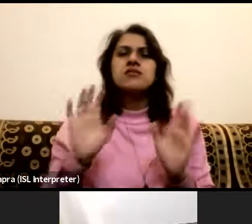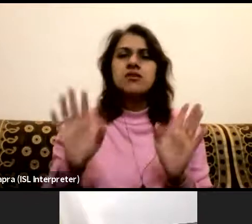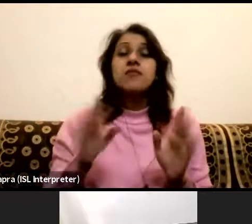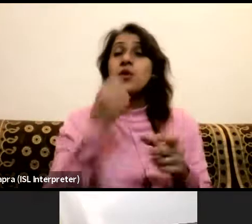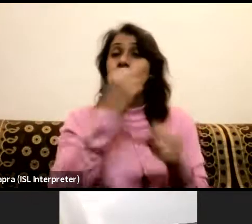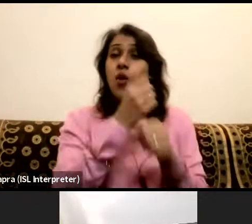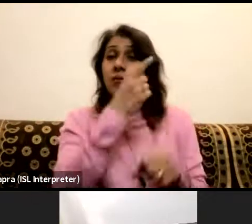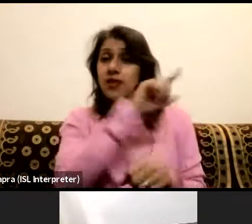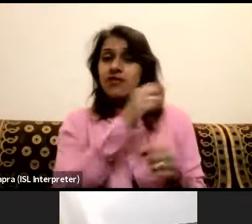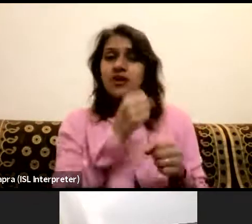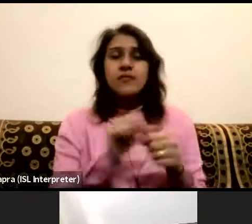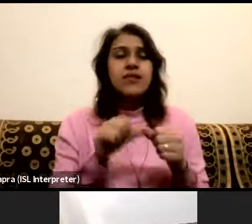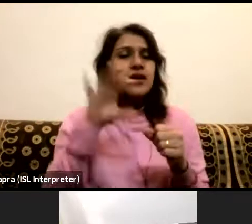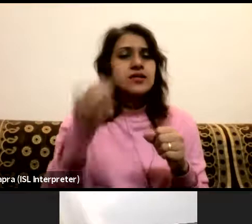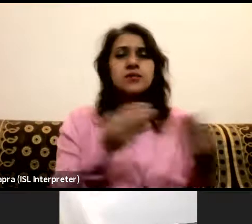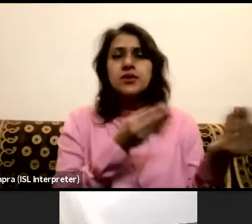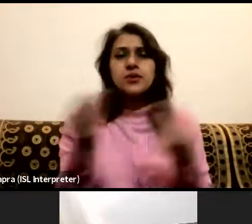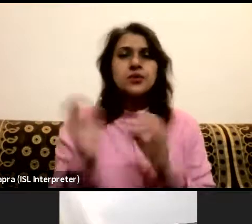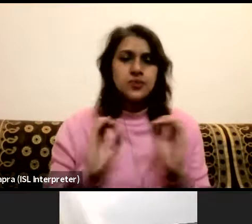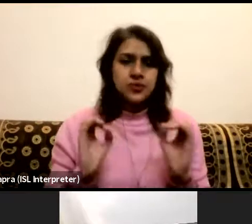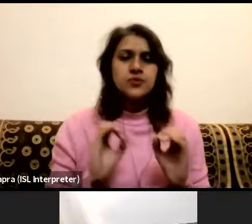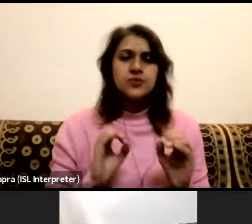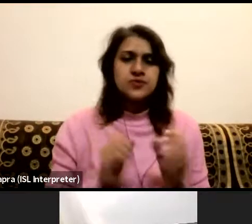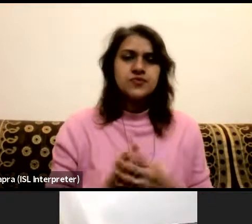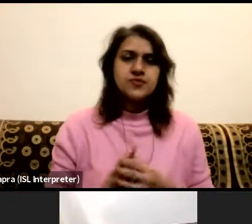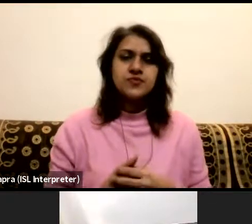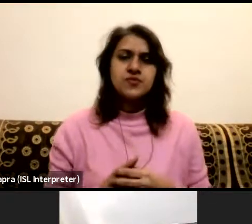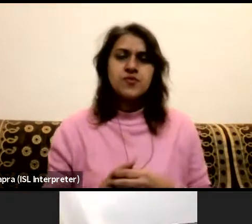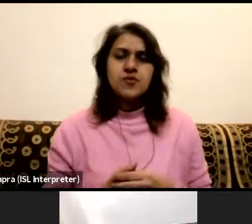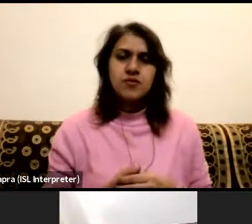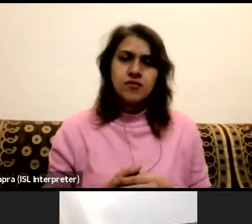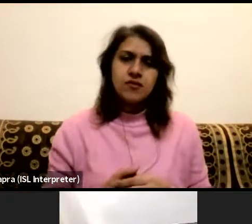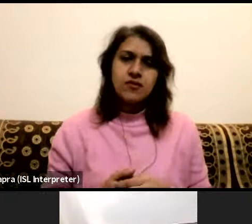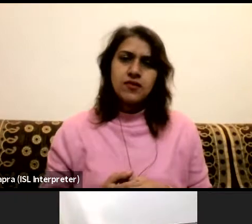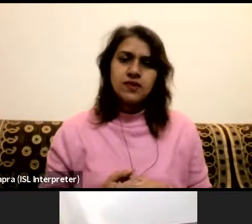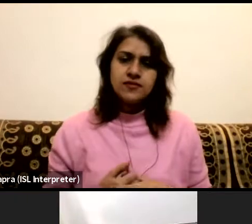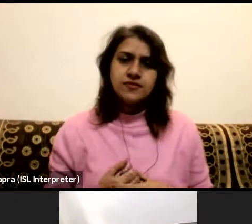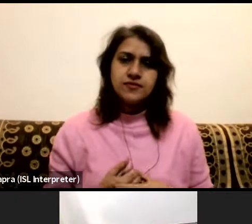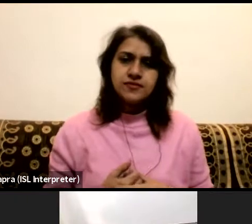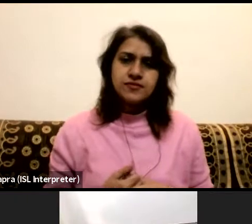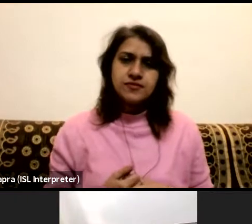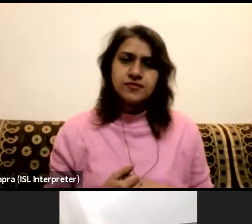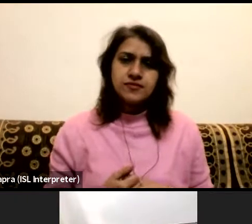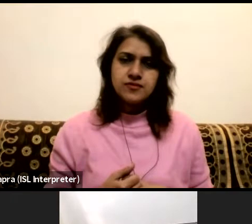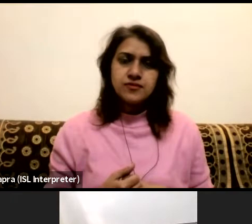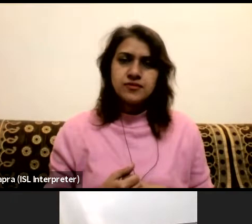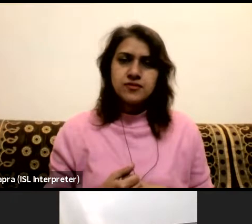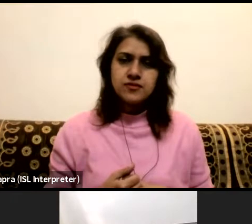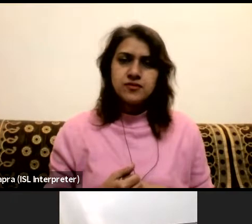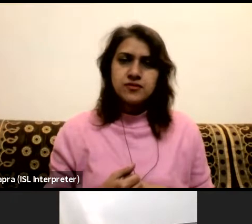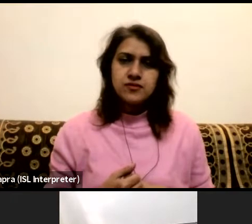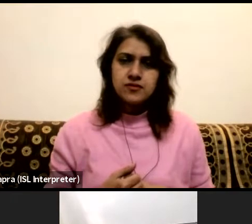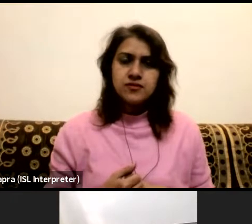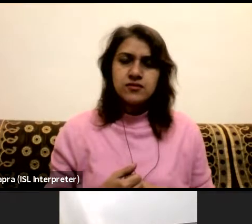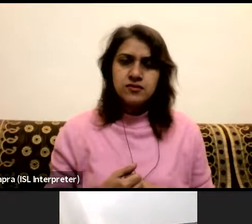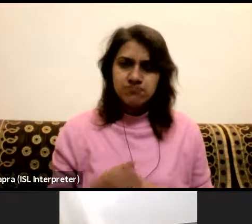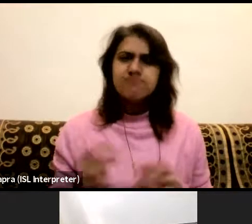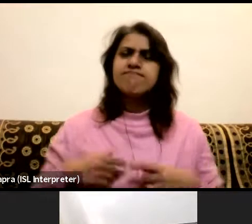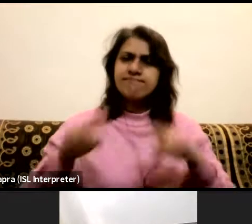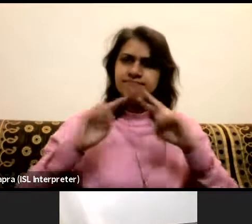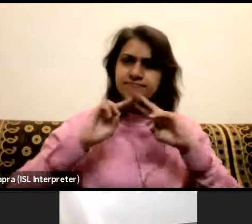uh, and and uh, and we were able to really respond in a